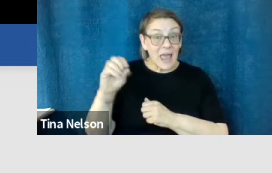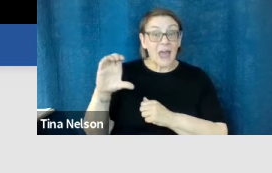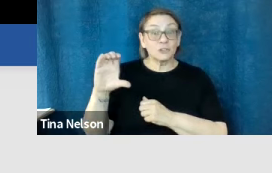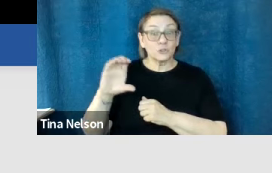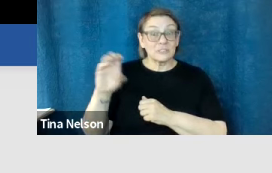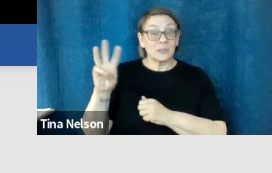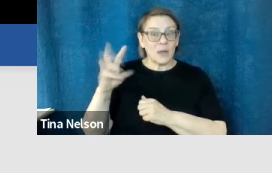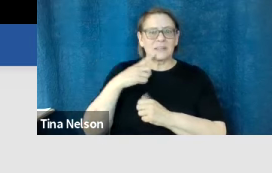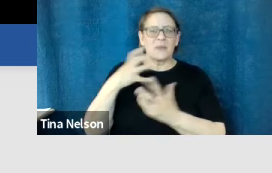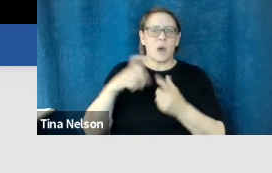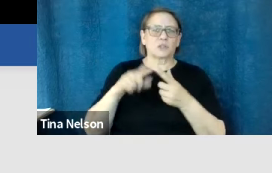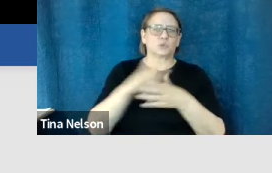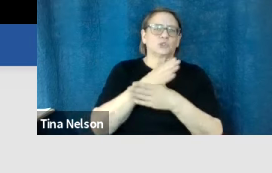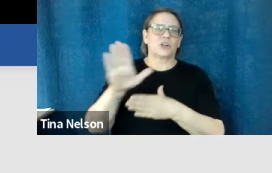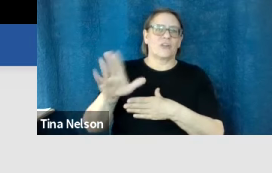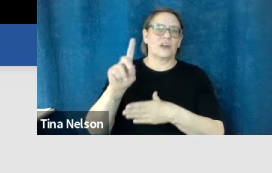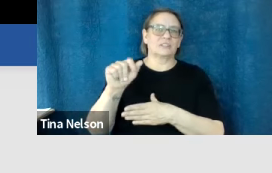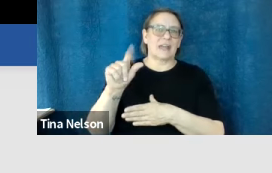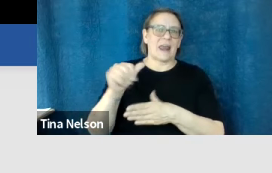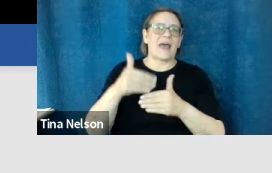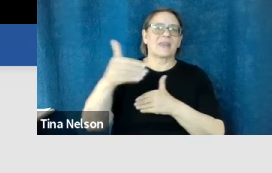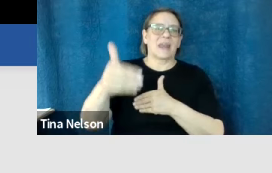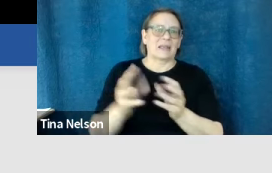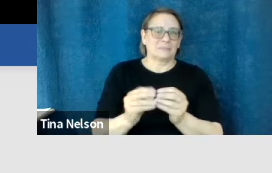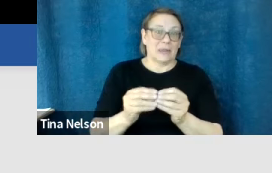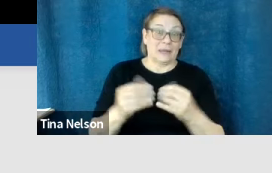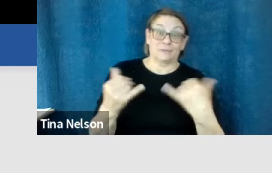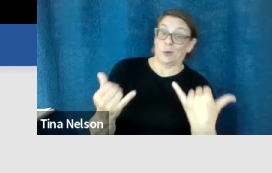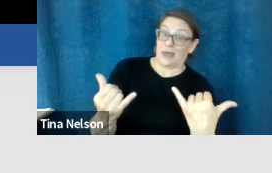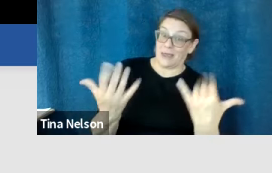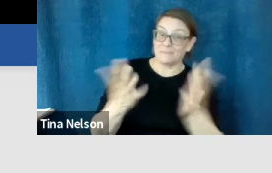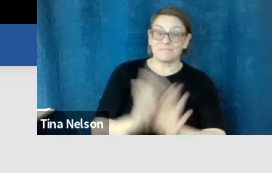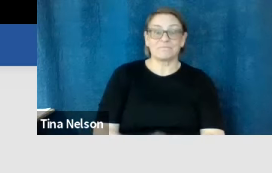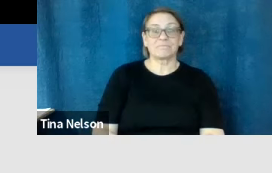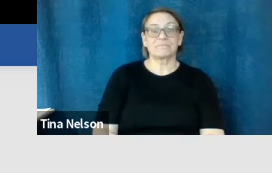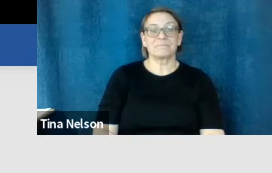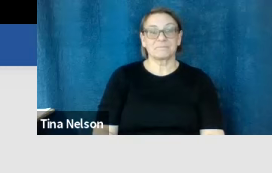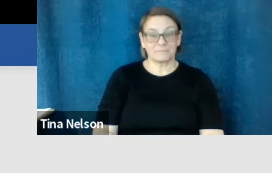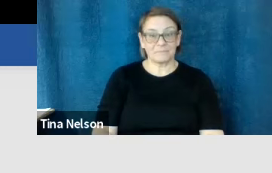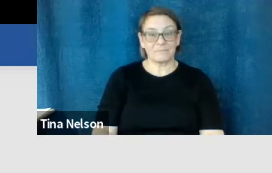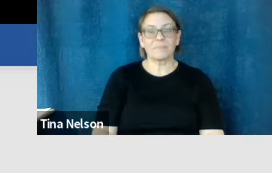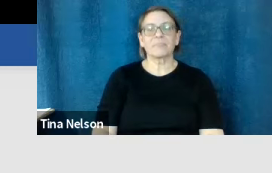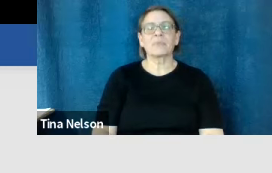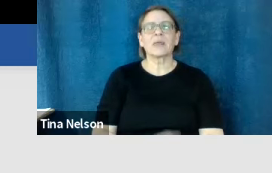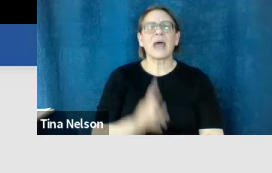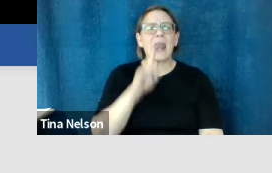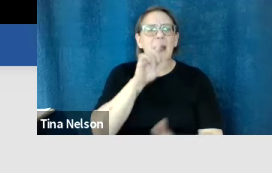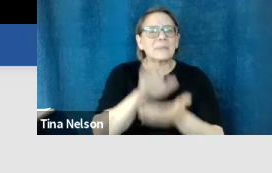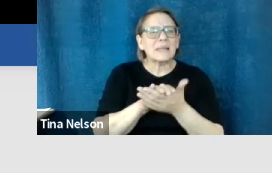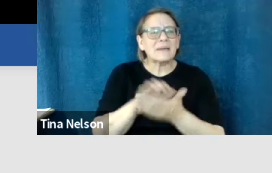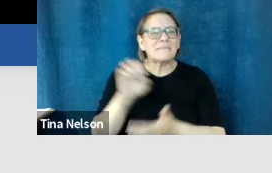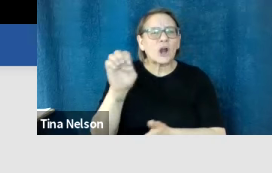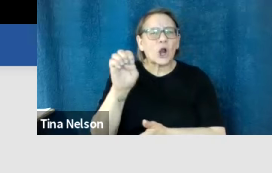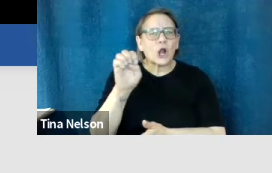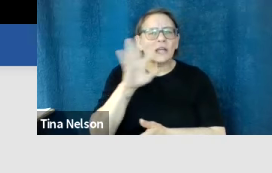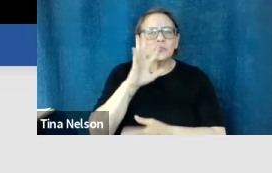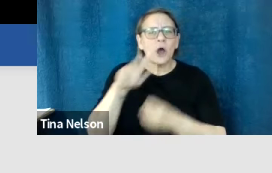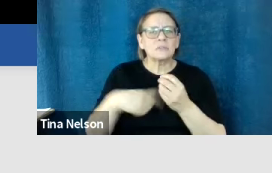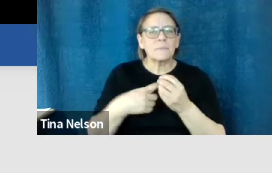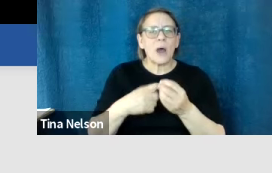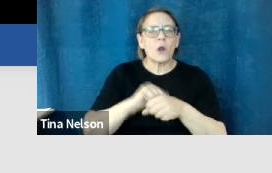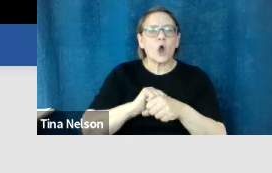survey results for the next meeting, which is today. And then I believe Ernest, you touched upon a